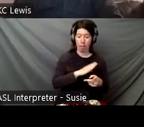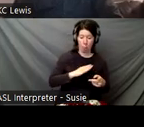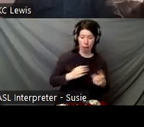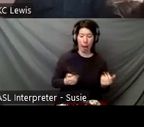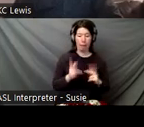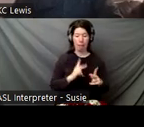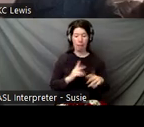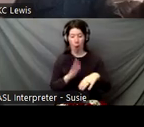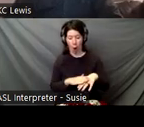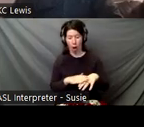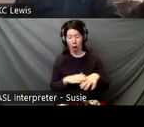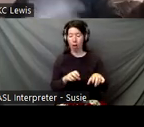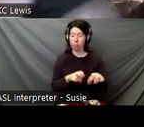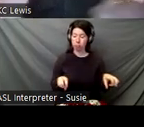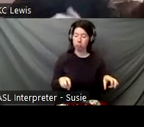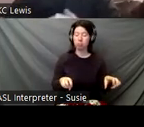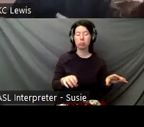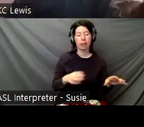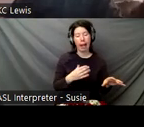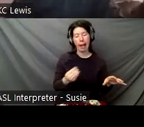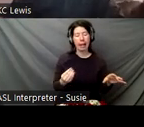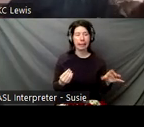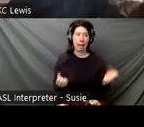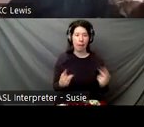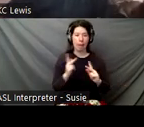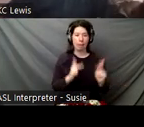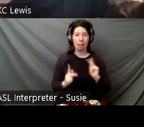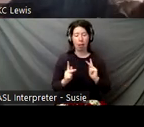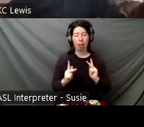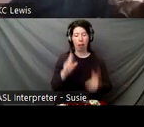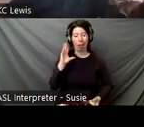and what will constitute sort of